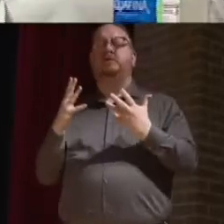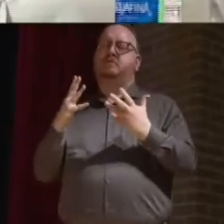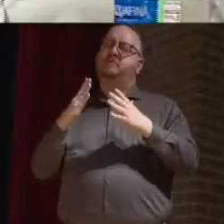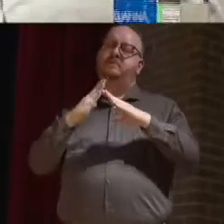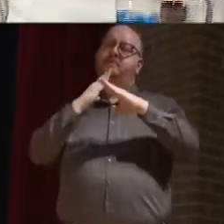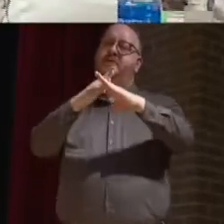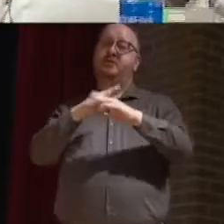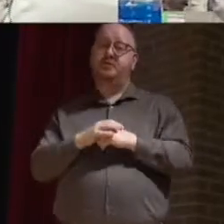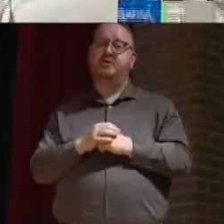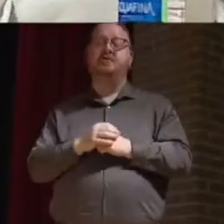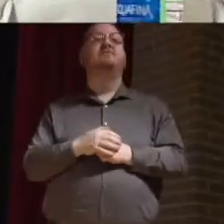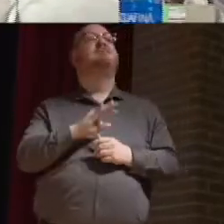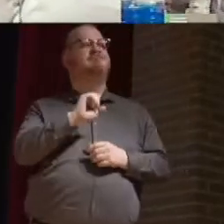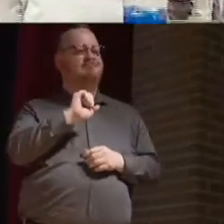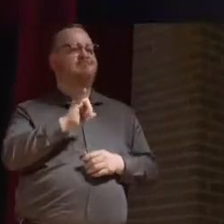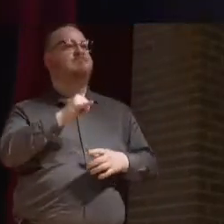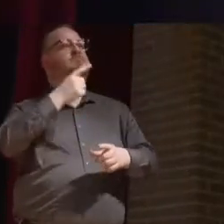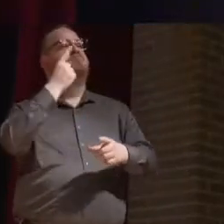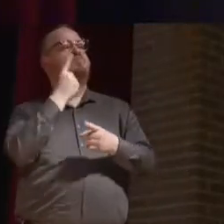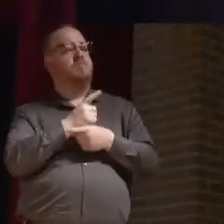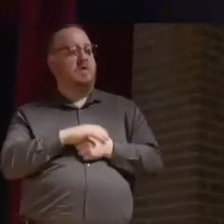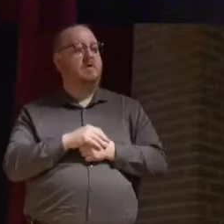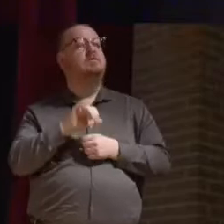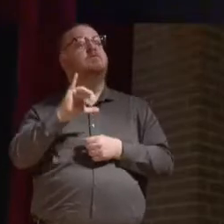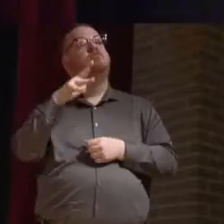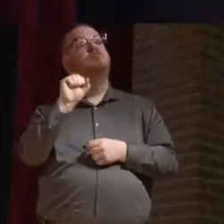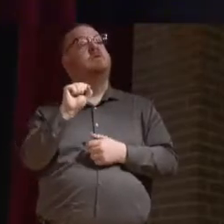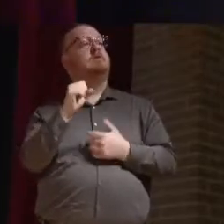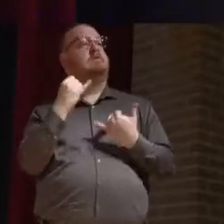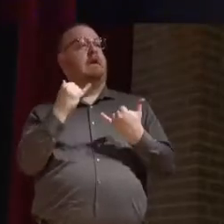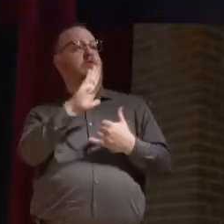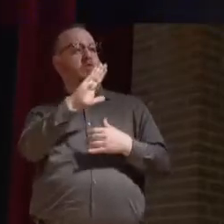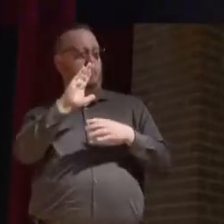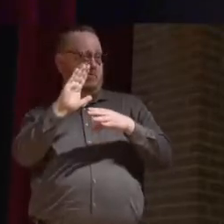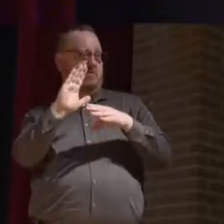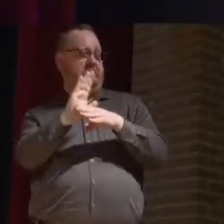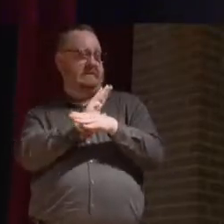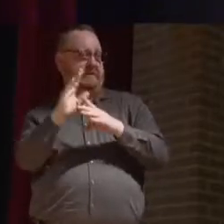So Chris, from a, from a business perspective,